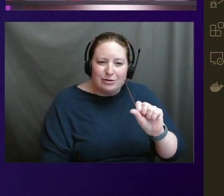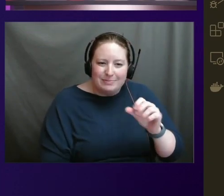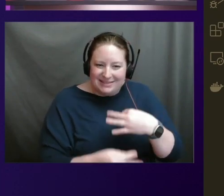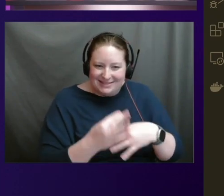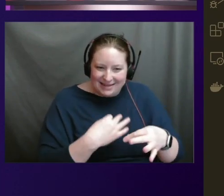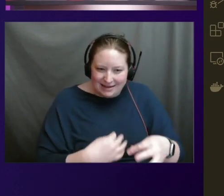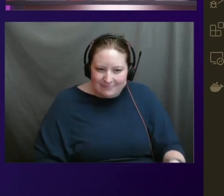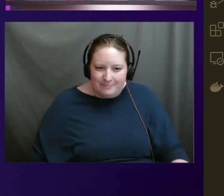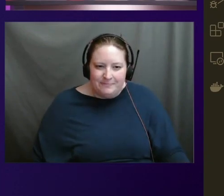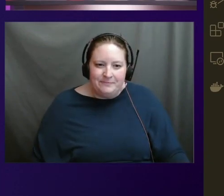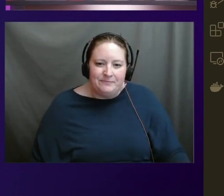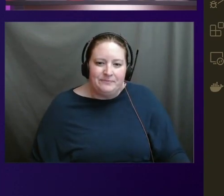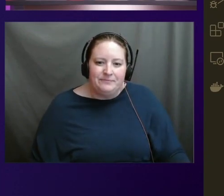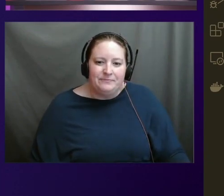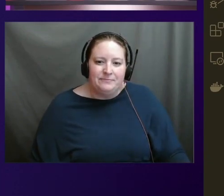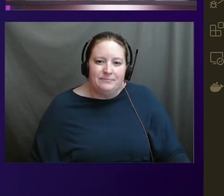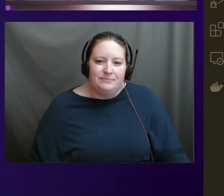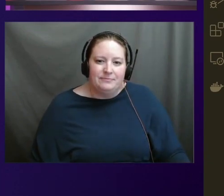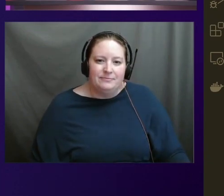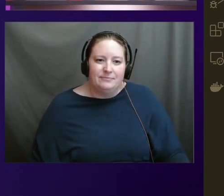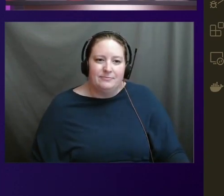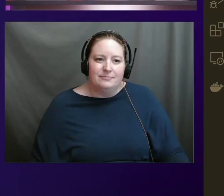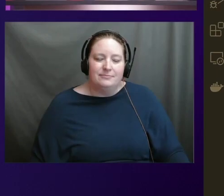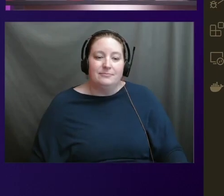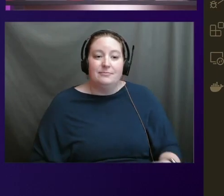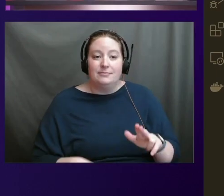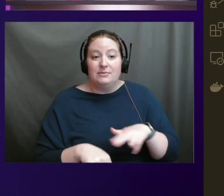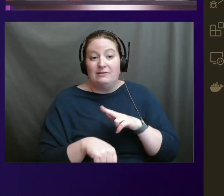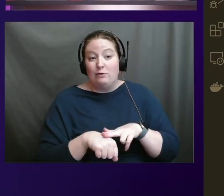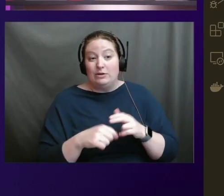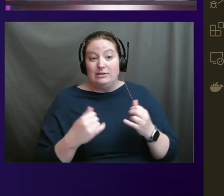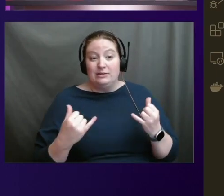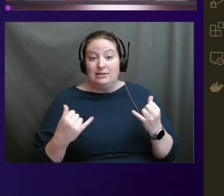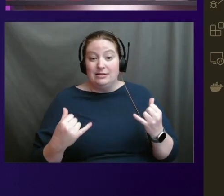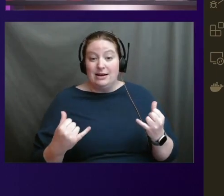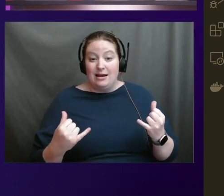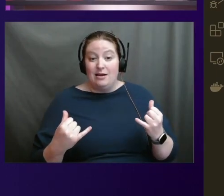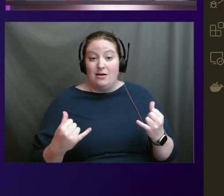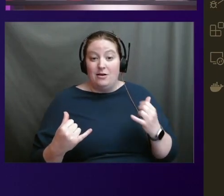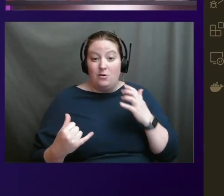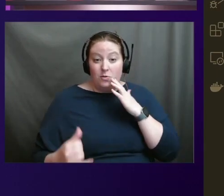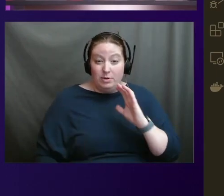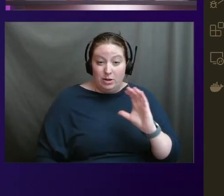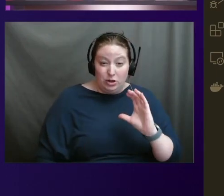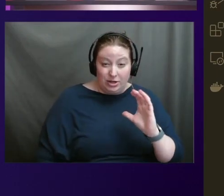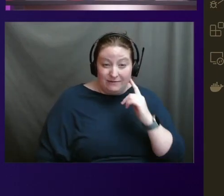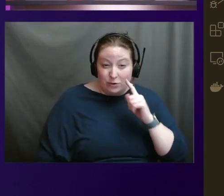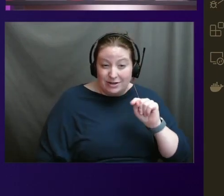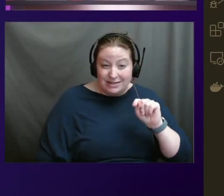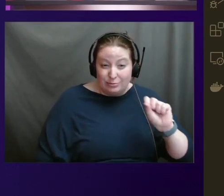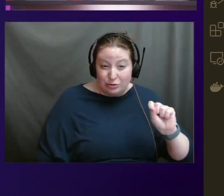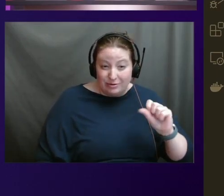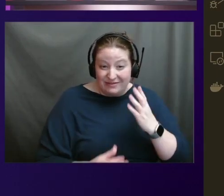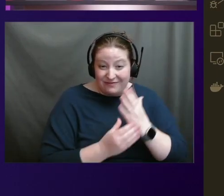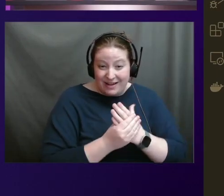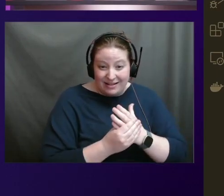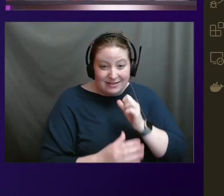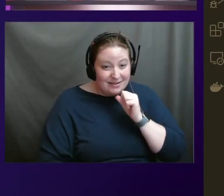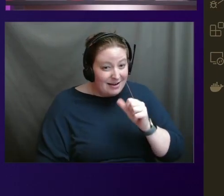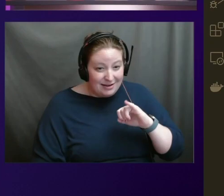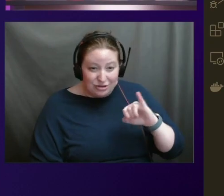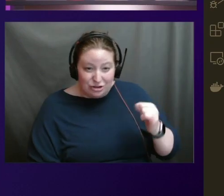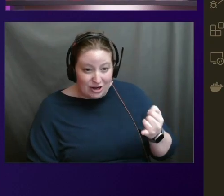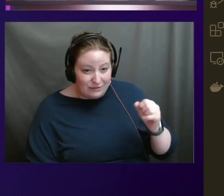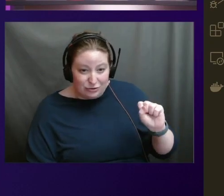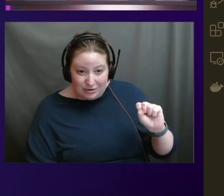Of course, now it will be looking for a TypeScript file here and not a JavaScript one. So I